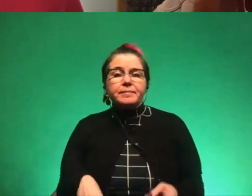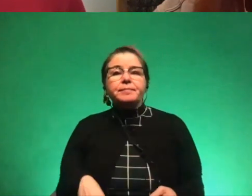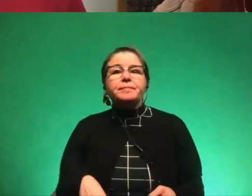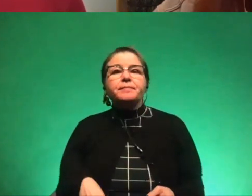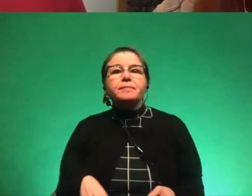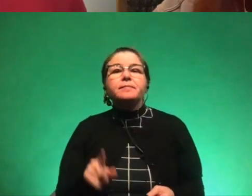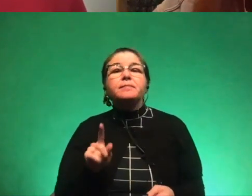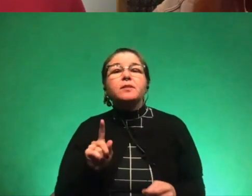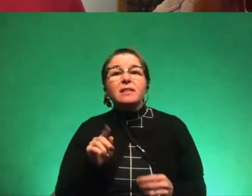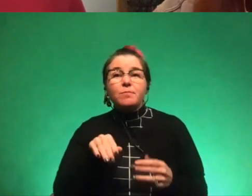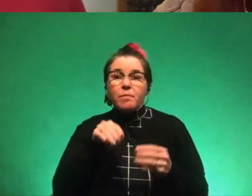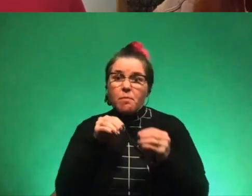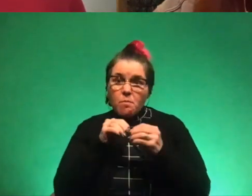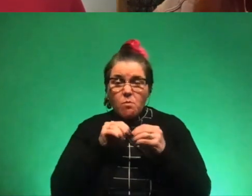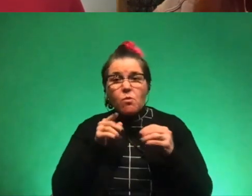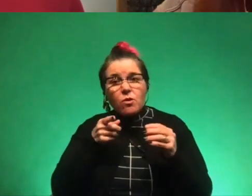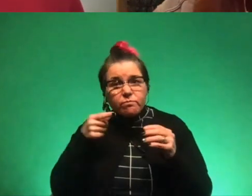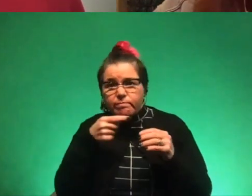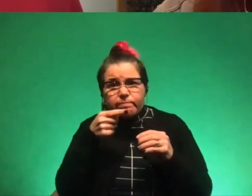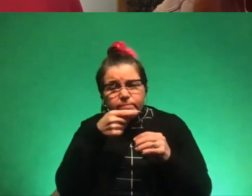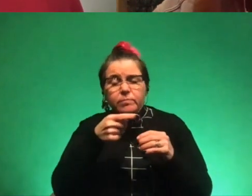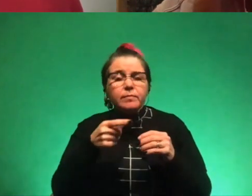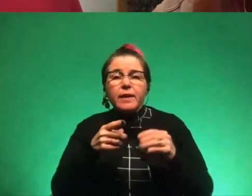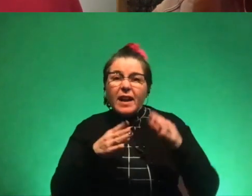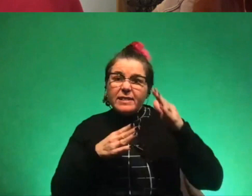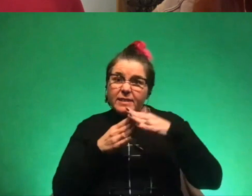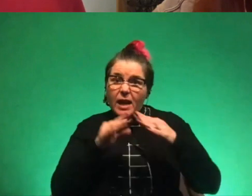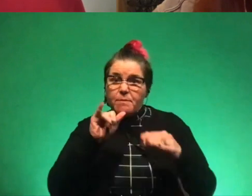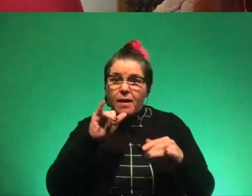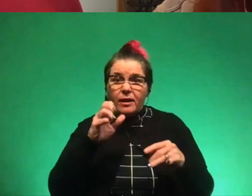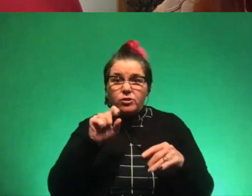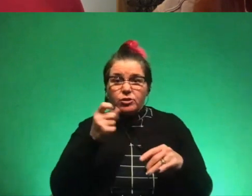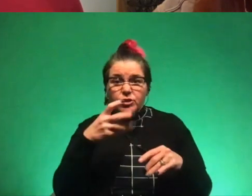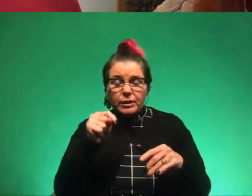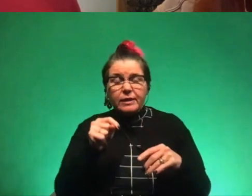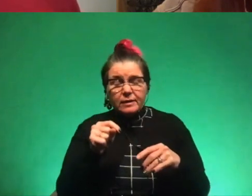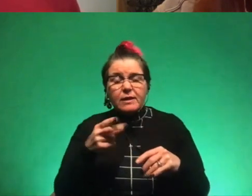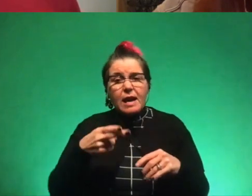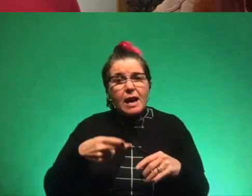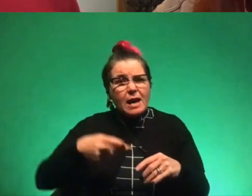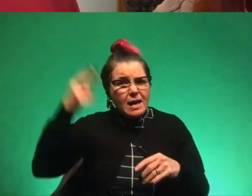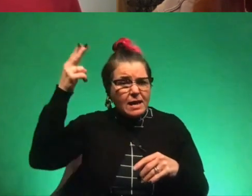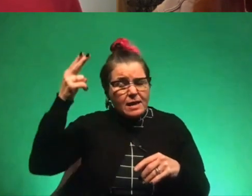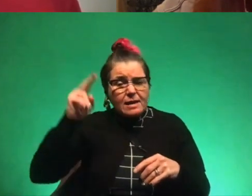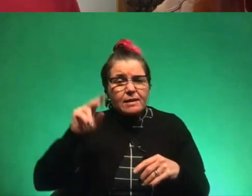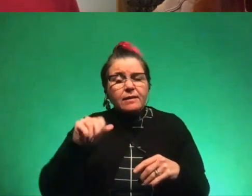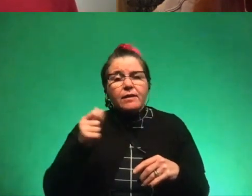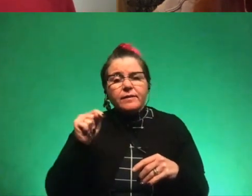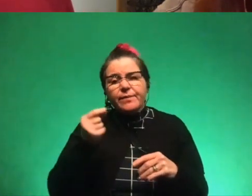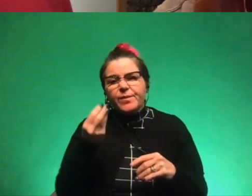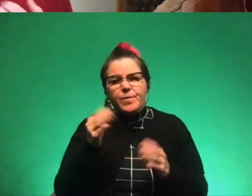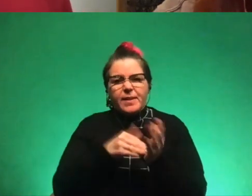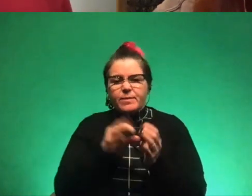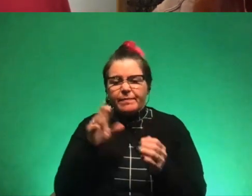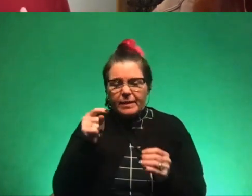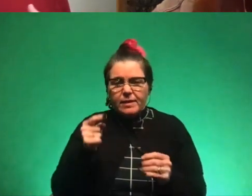Further interior, like further inland, and certainly like up on top of the ice sheet, you know, you're at very high elevation, you know, a few thousand feet.